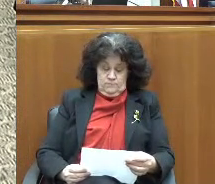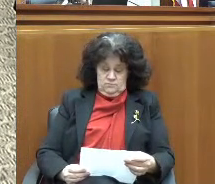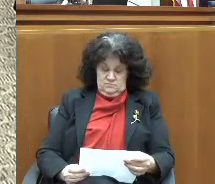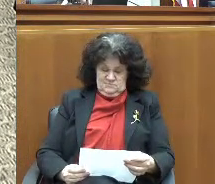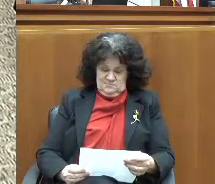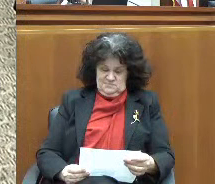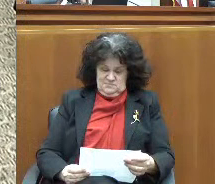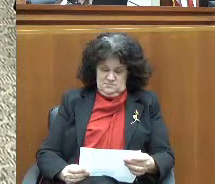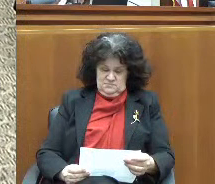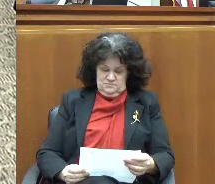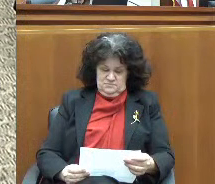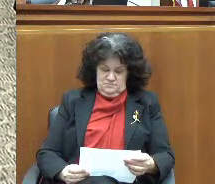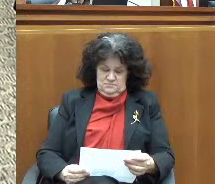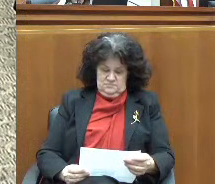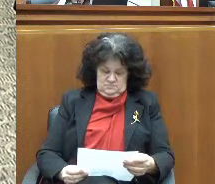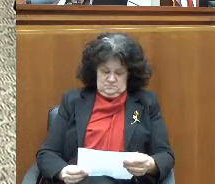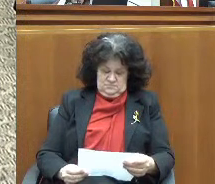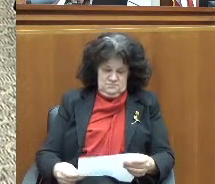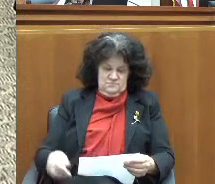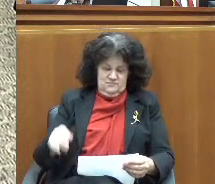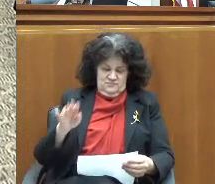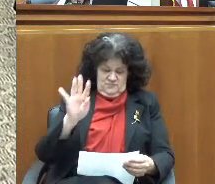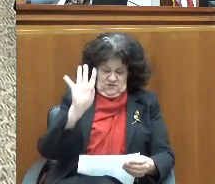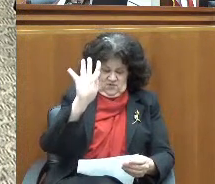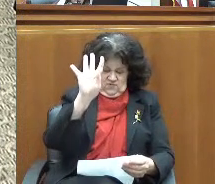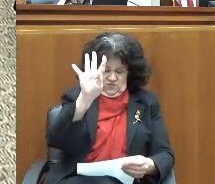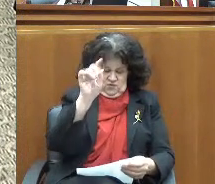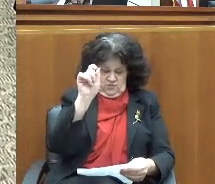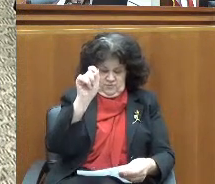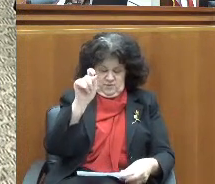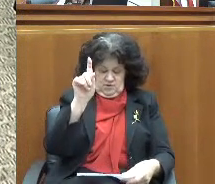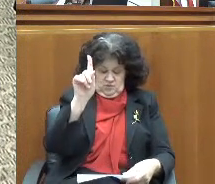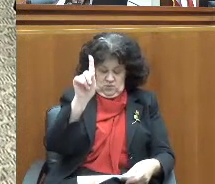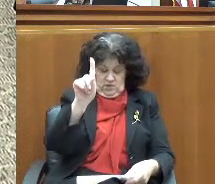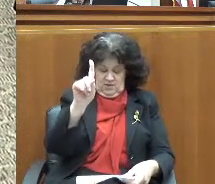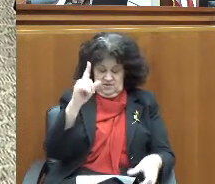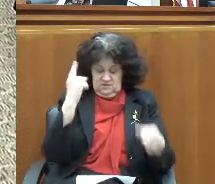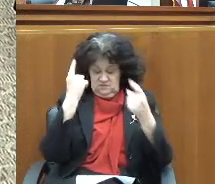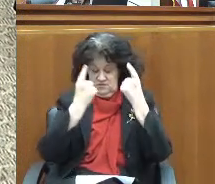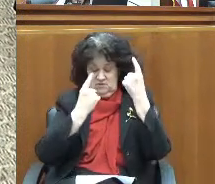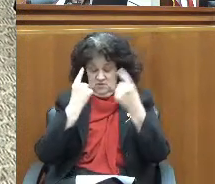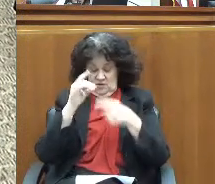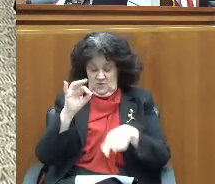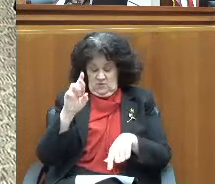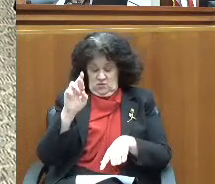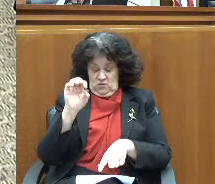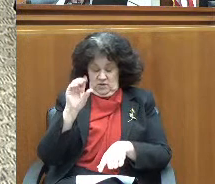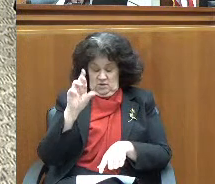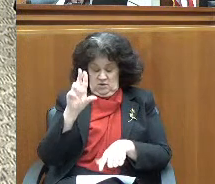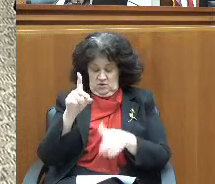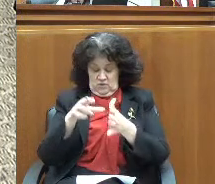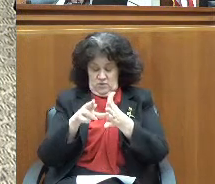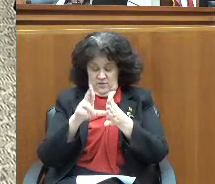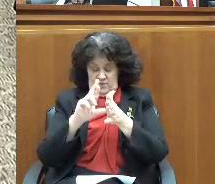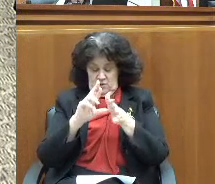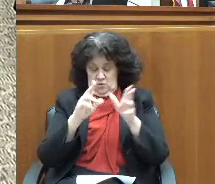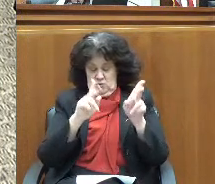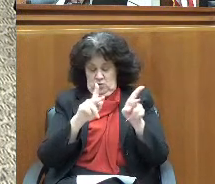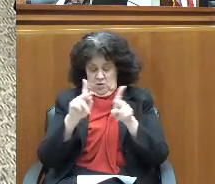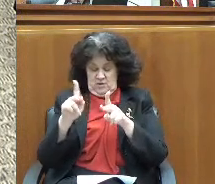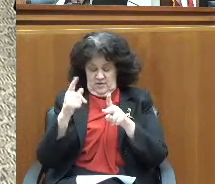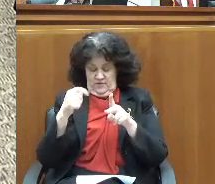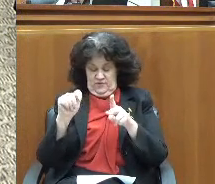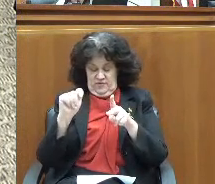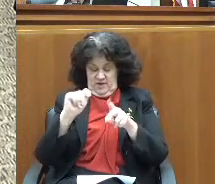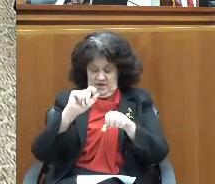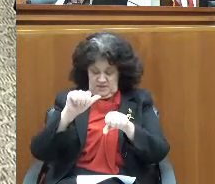Your next item is on page 44, item 4.1, consideration of a records review regarding the reinstatement of a Louisiana teaching credential appropriate to